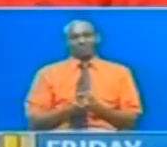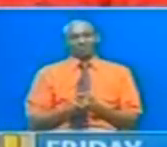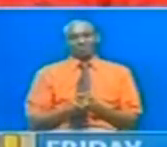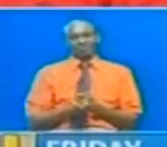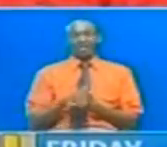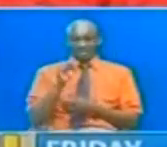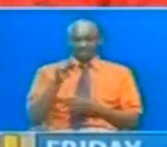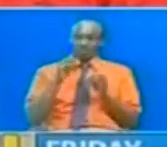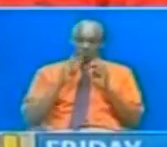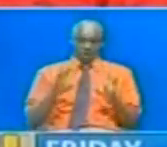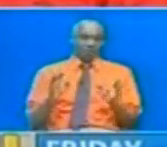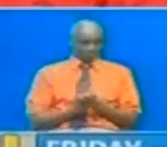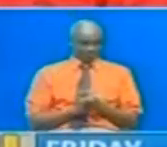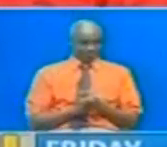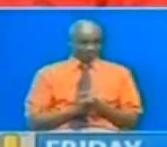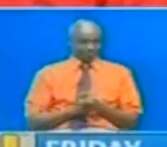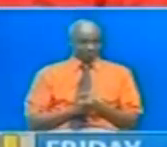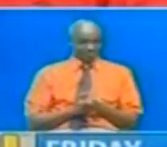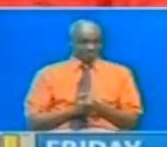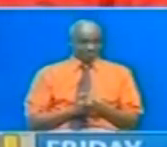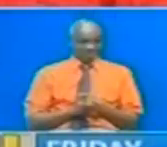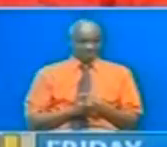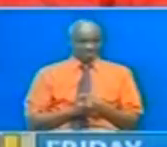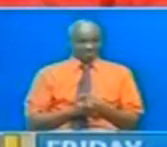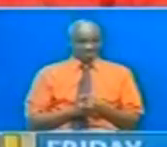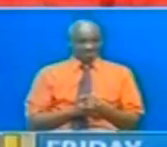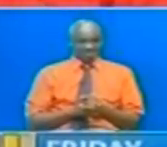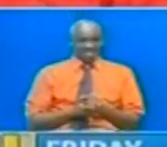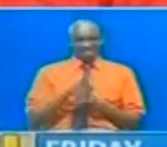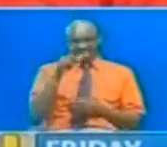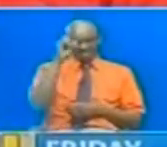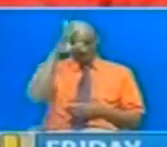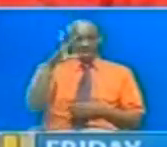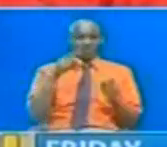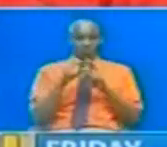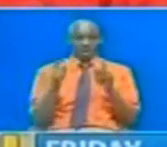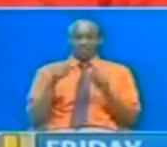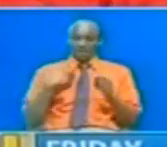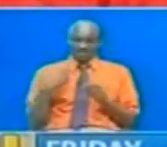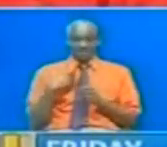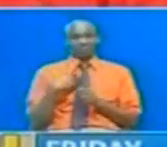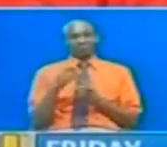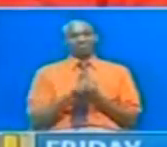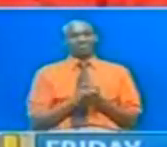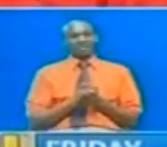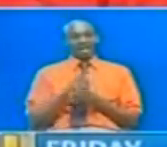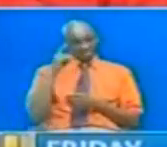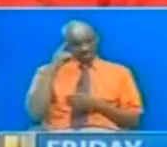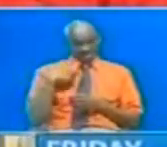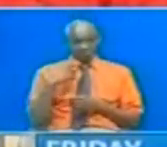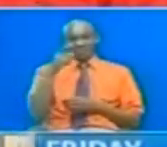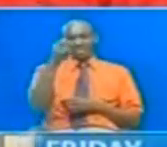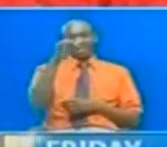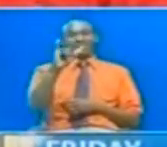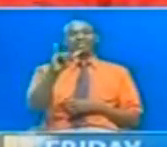Uh-huh. Uh-huh. Yes. Wow. Okay. So it's that should have been our surprise word. Telephone, teleprompter, telecast. I